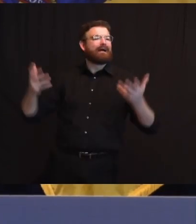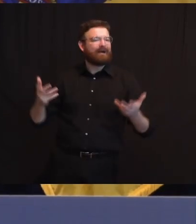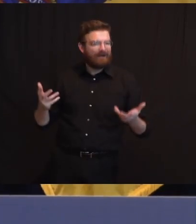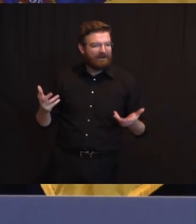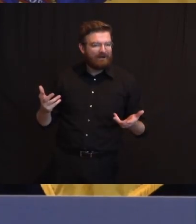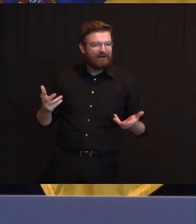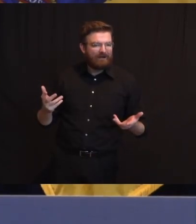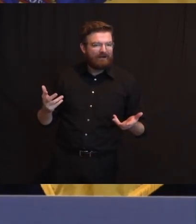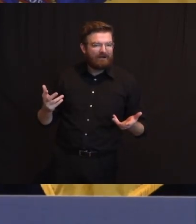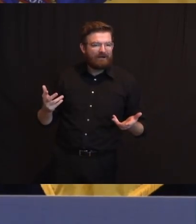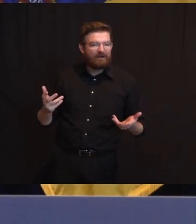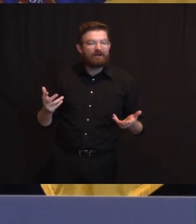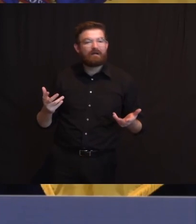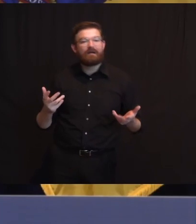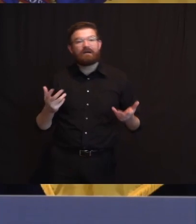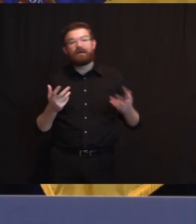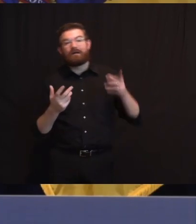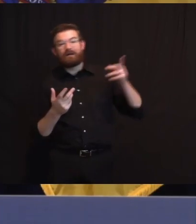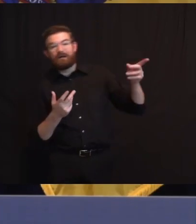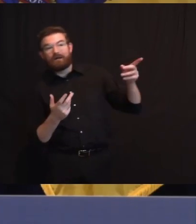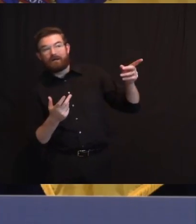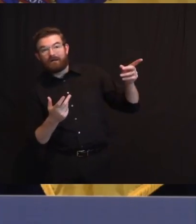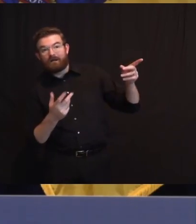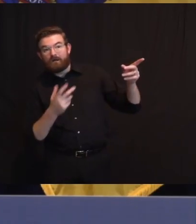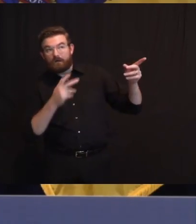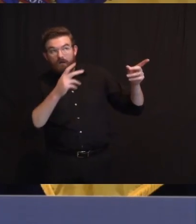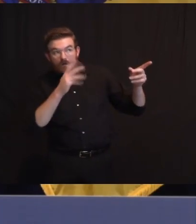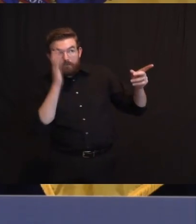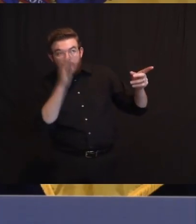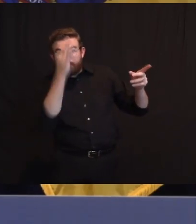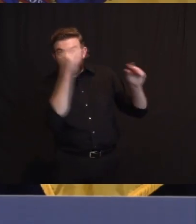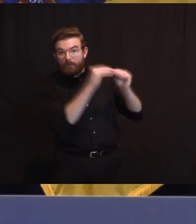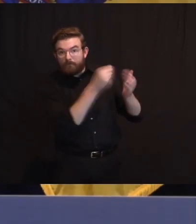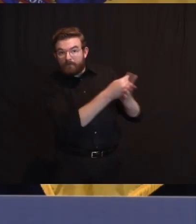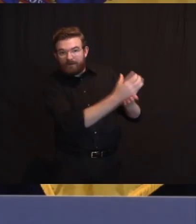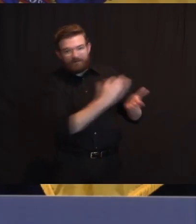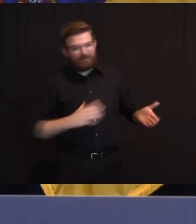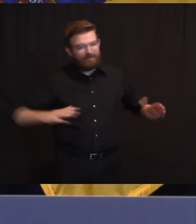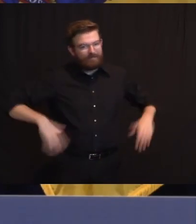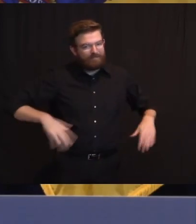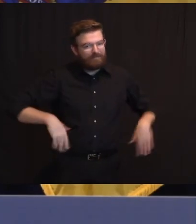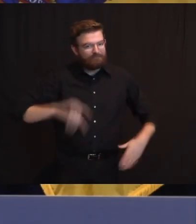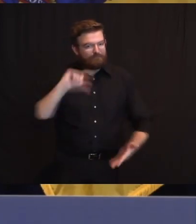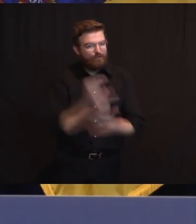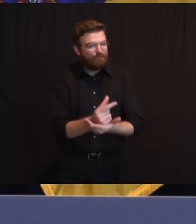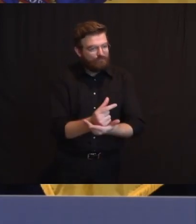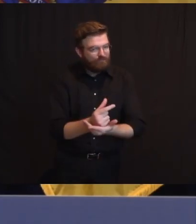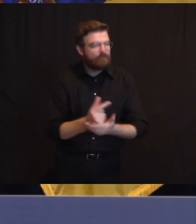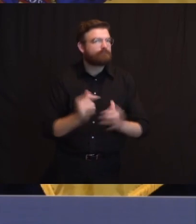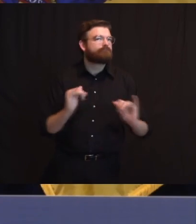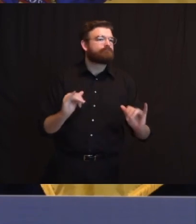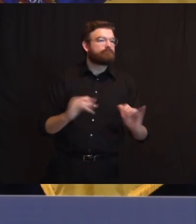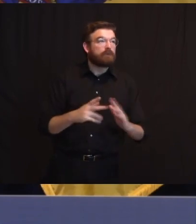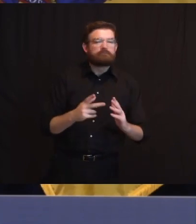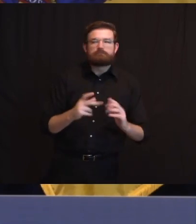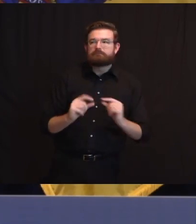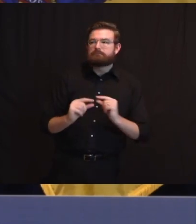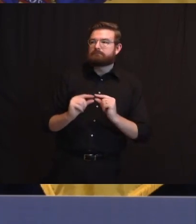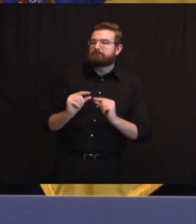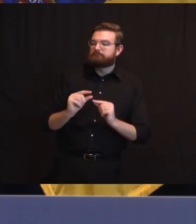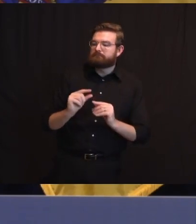the legislature to present a plan for how we will use the full $2.4 billion. But it wouldn't be prudent to put that entire amount of money out in